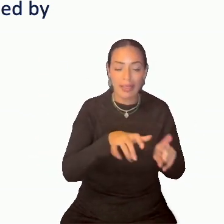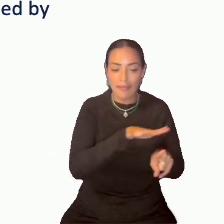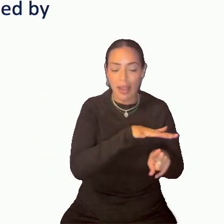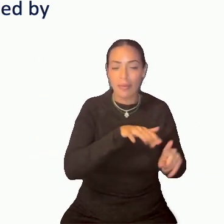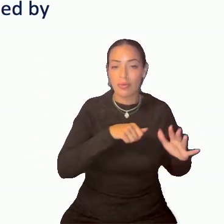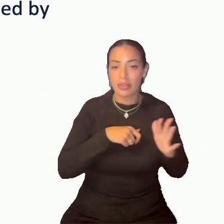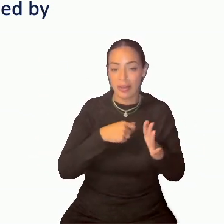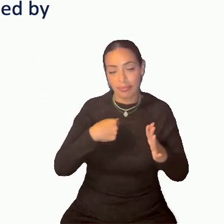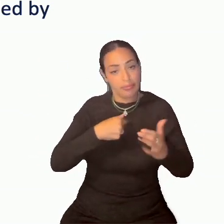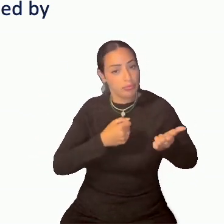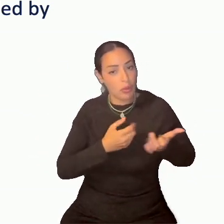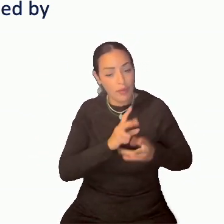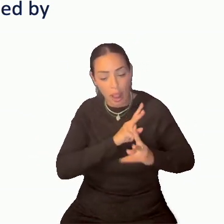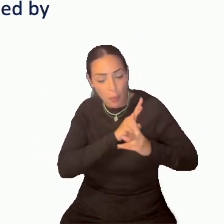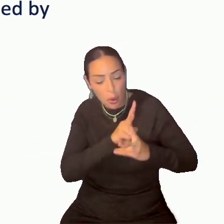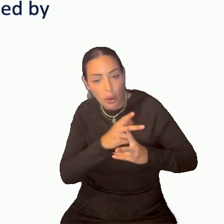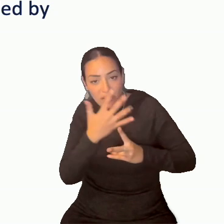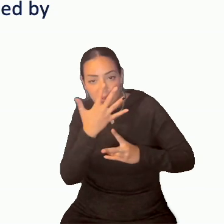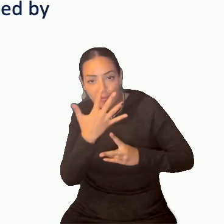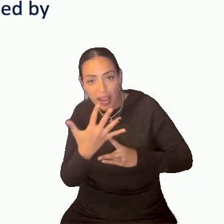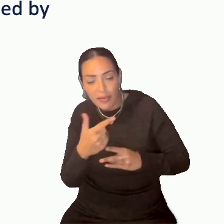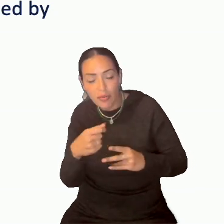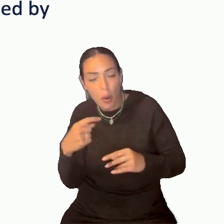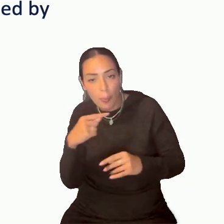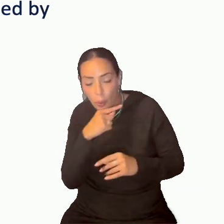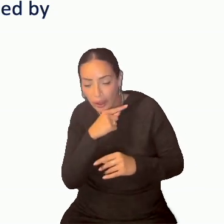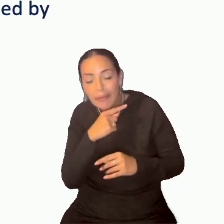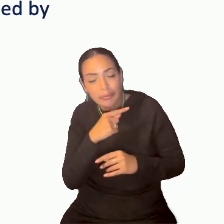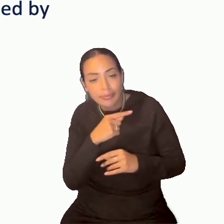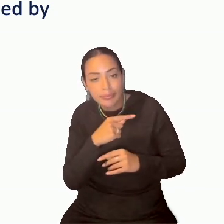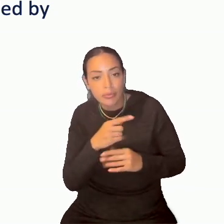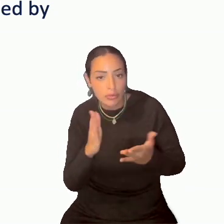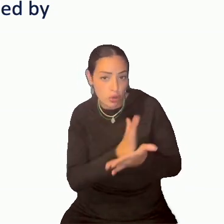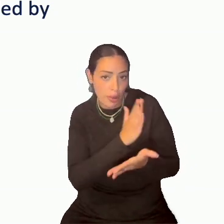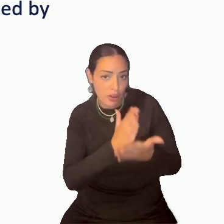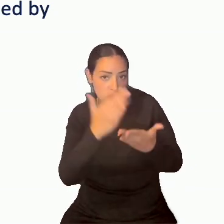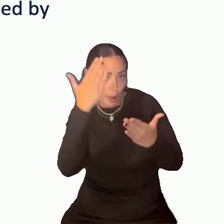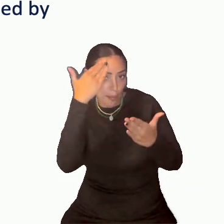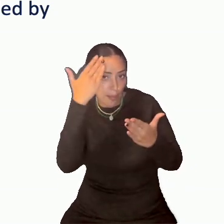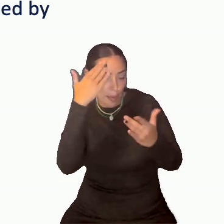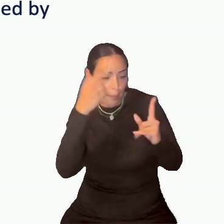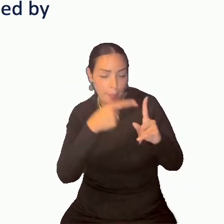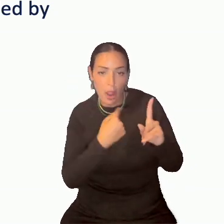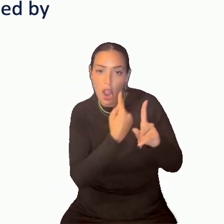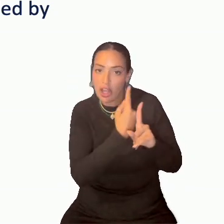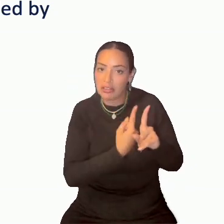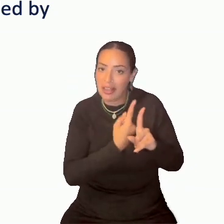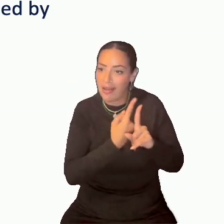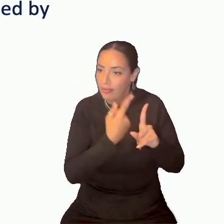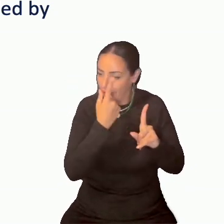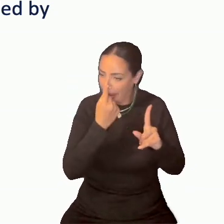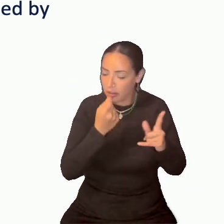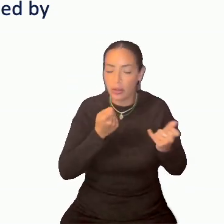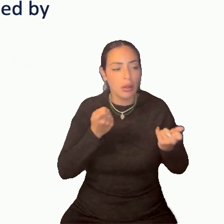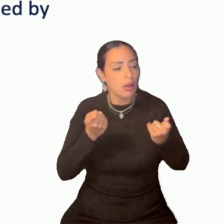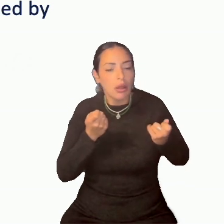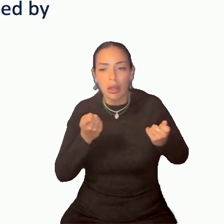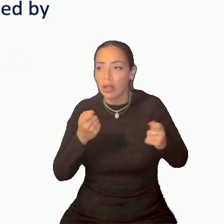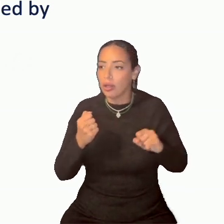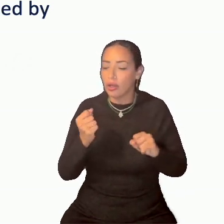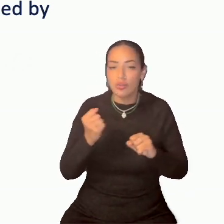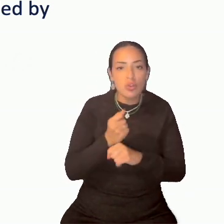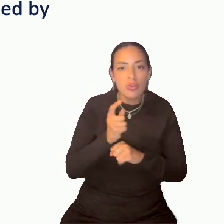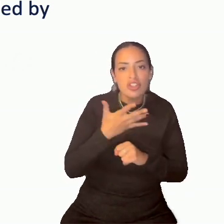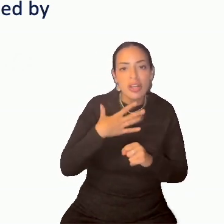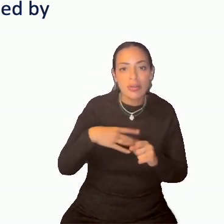I offered to look after the 5-year-old child during the course of this day, so as to ensure that his mother had the time and space to do what she needed, as